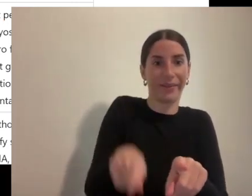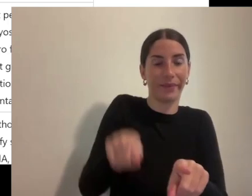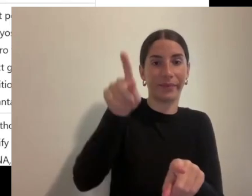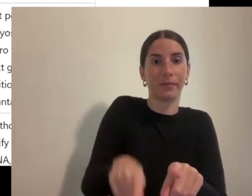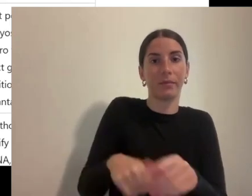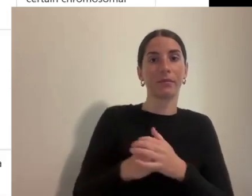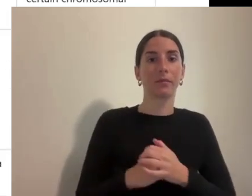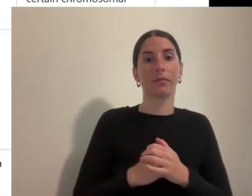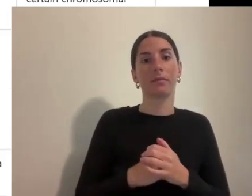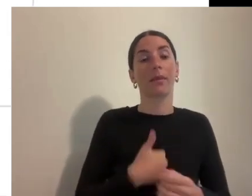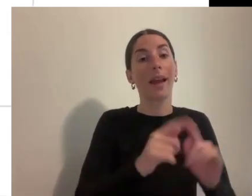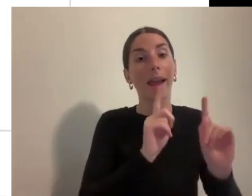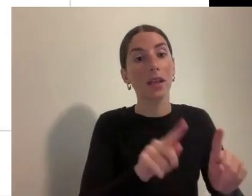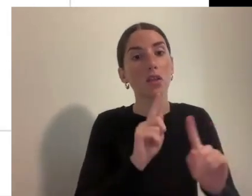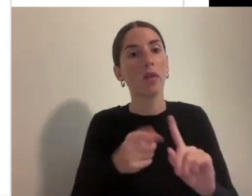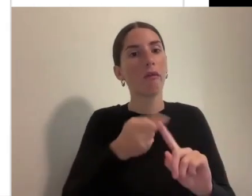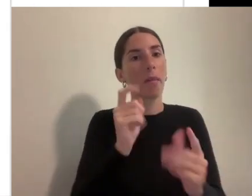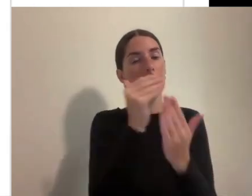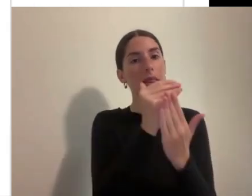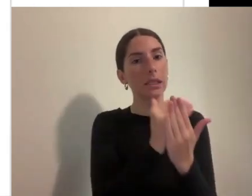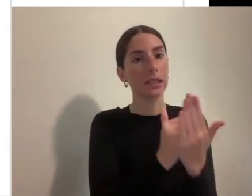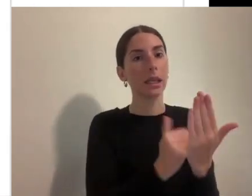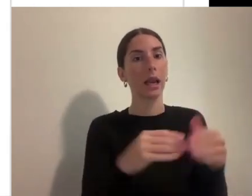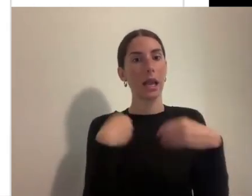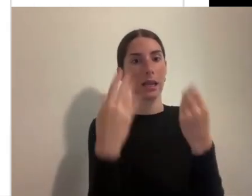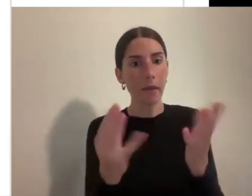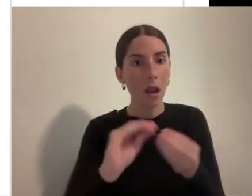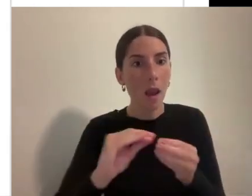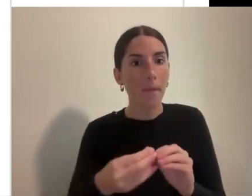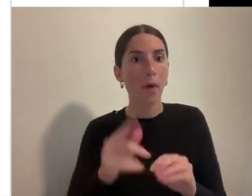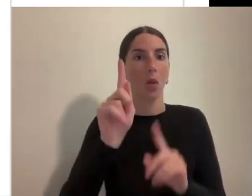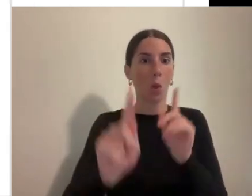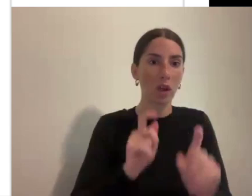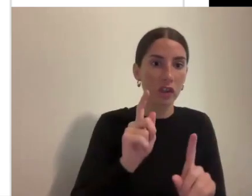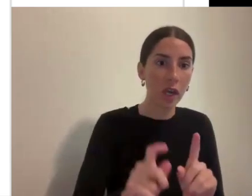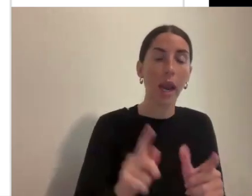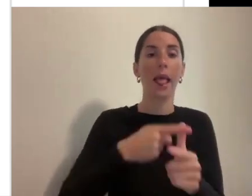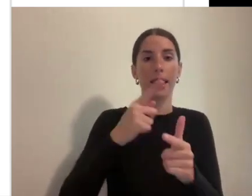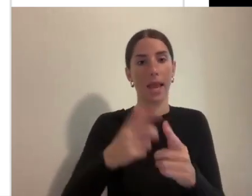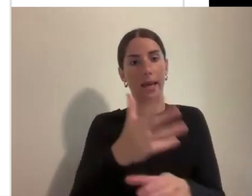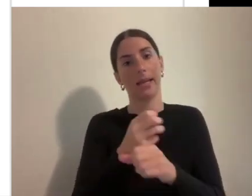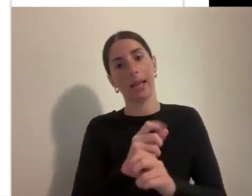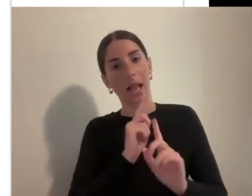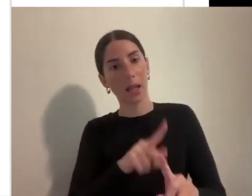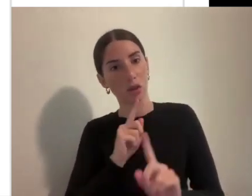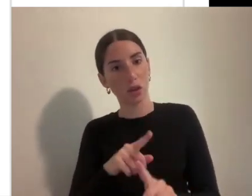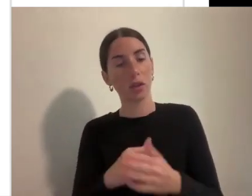by simply listing, giving it the number of the question and then giving my answer, right? Genetic testing,